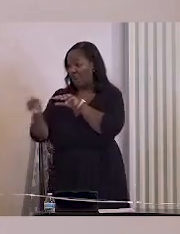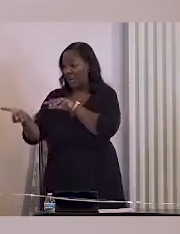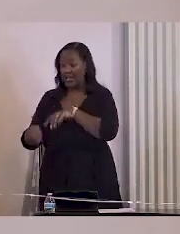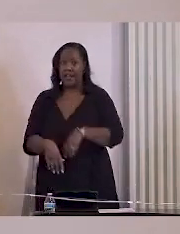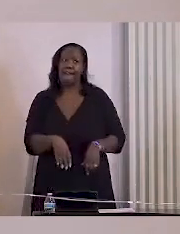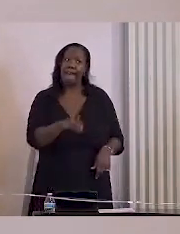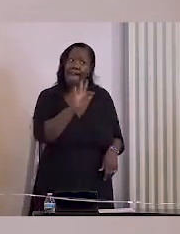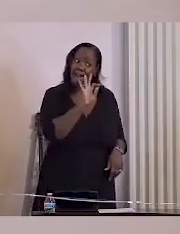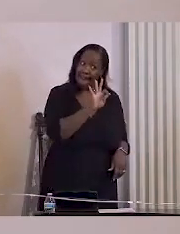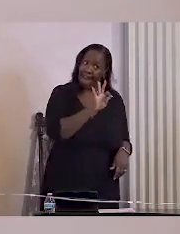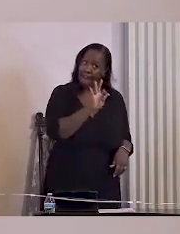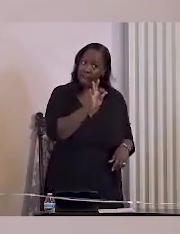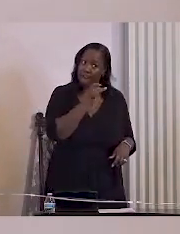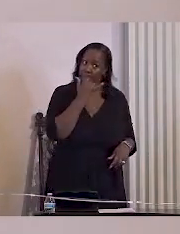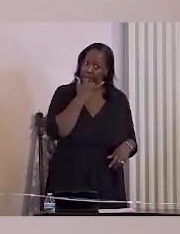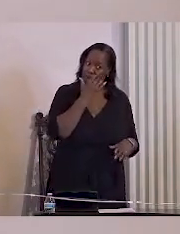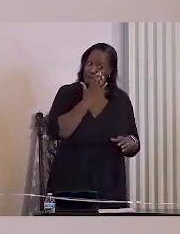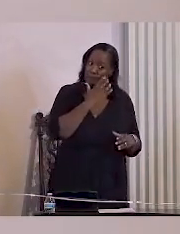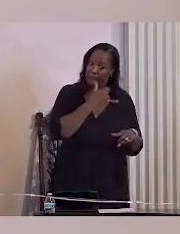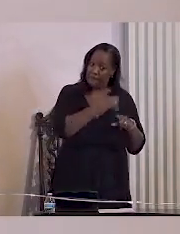F everything and run.